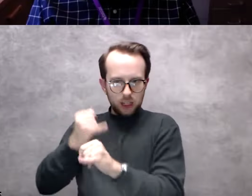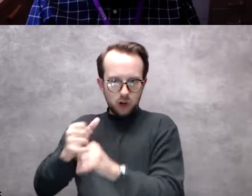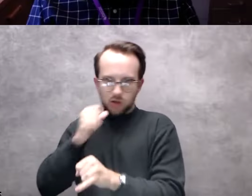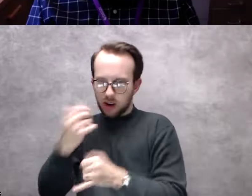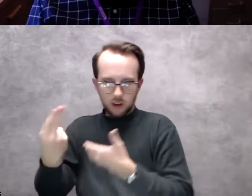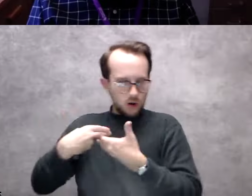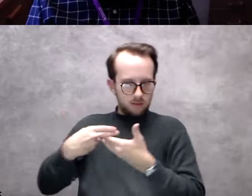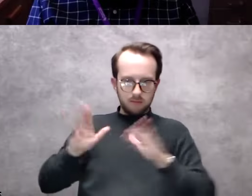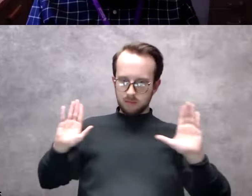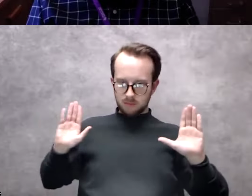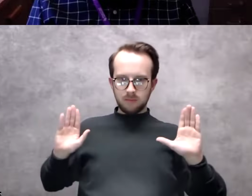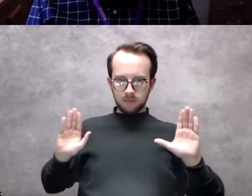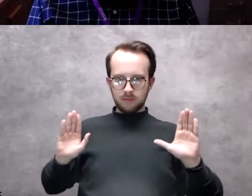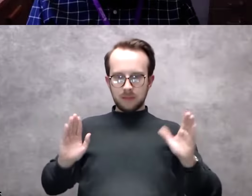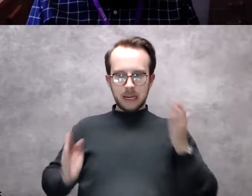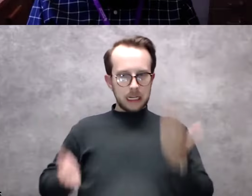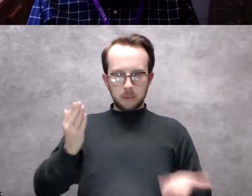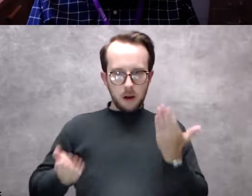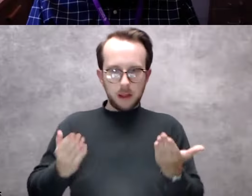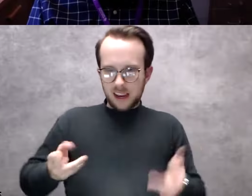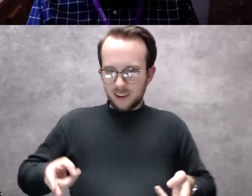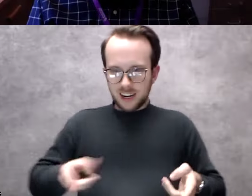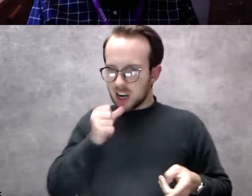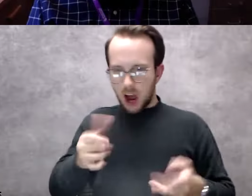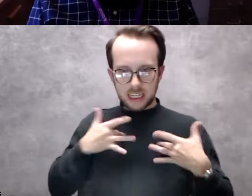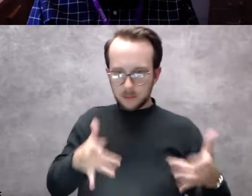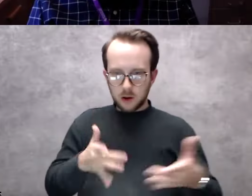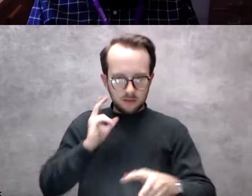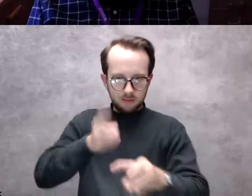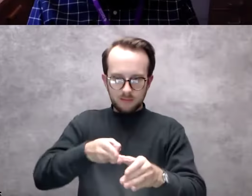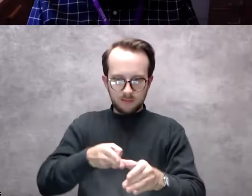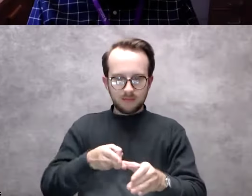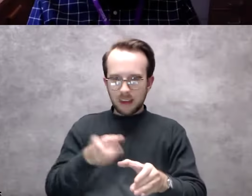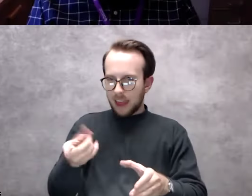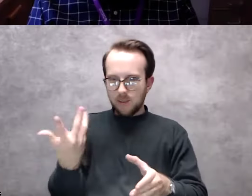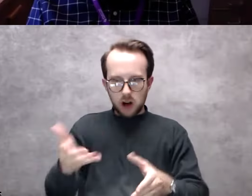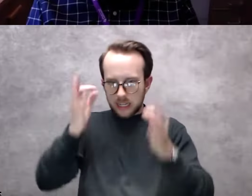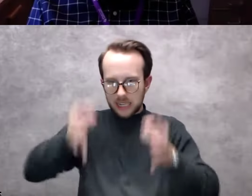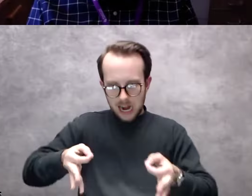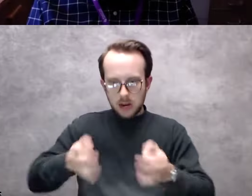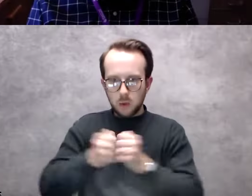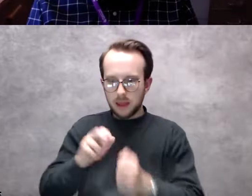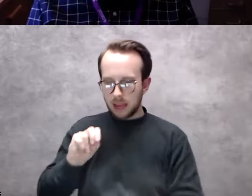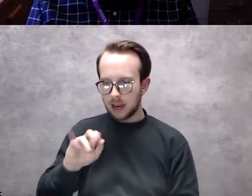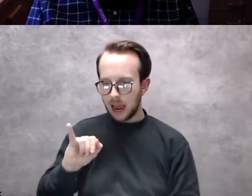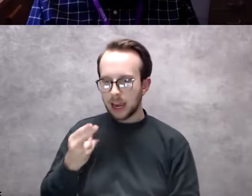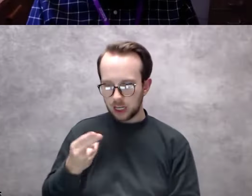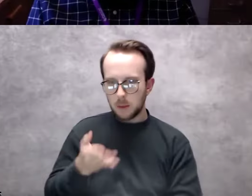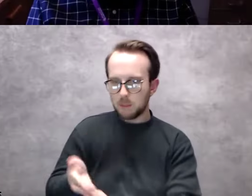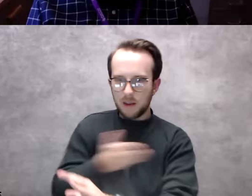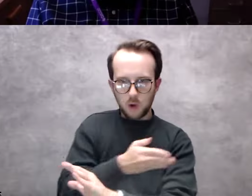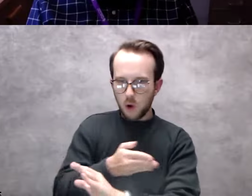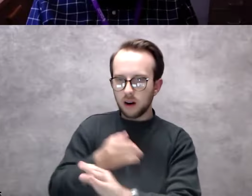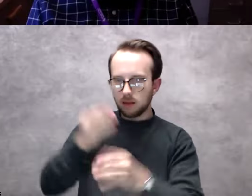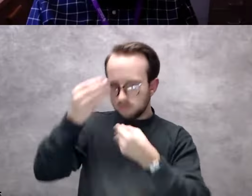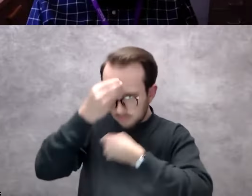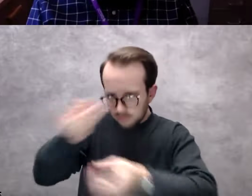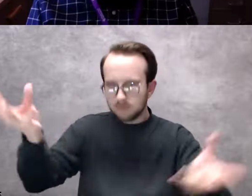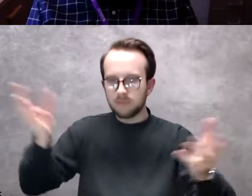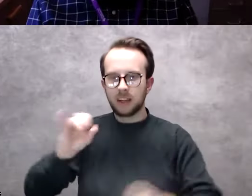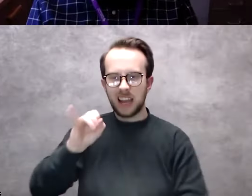It's probably highly unlikely that they'll participate. I think these things are pretty well worked out at NIH before an announcement is set out. So if an institute